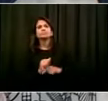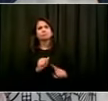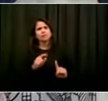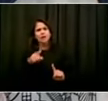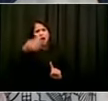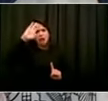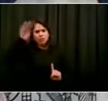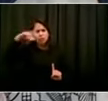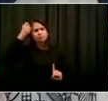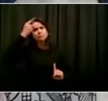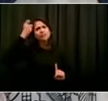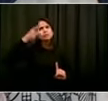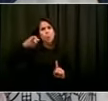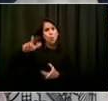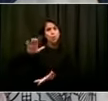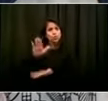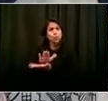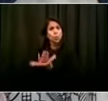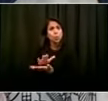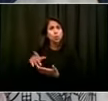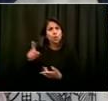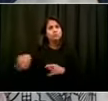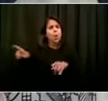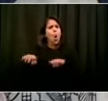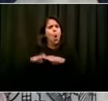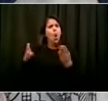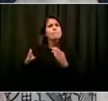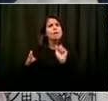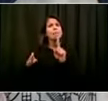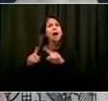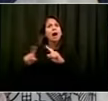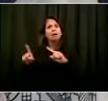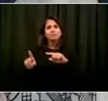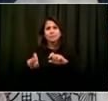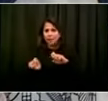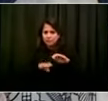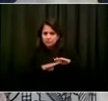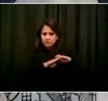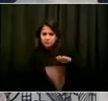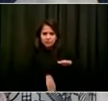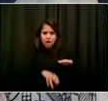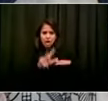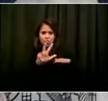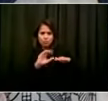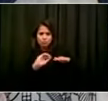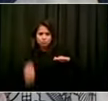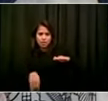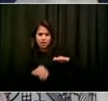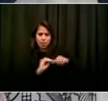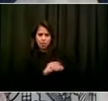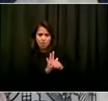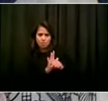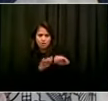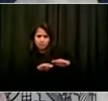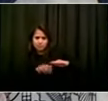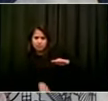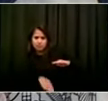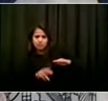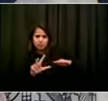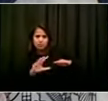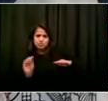are you concerned at all that there will be this sort of risk of back and forth opening and closing between business and schools? I